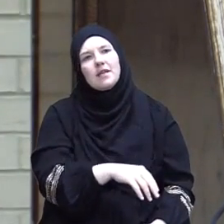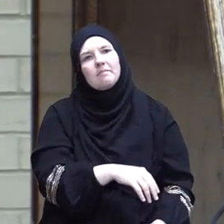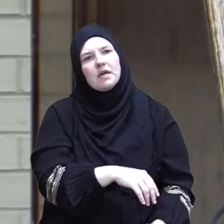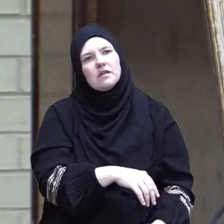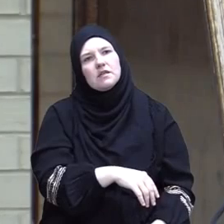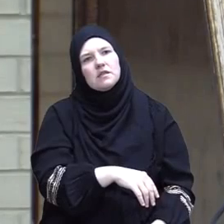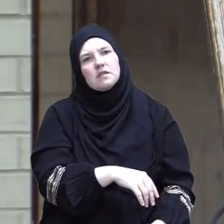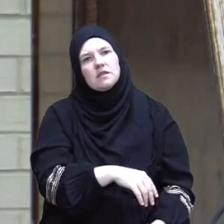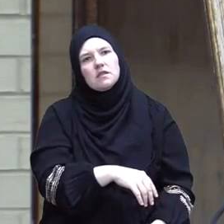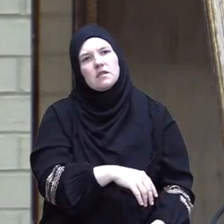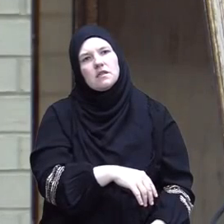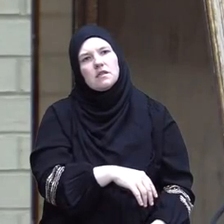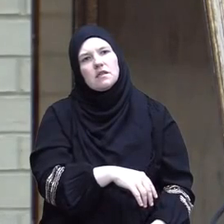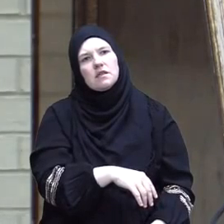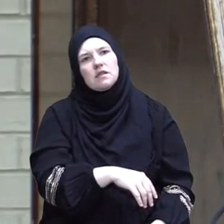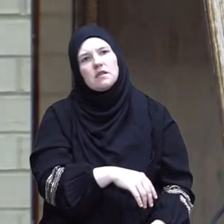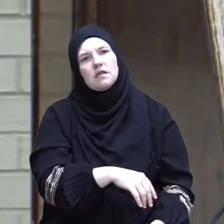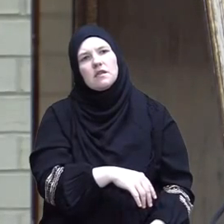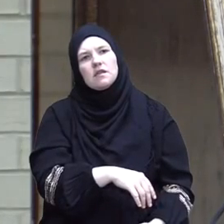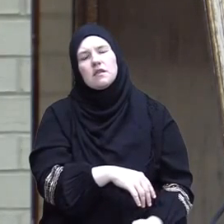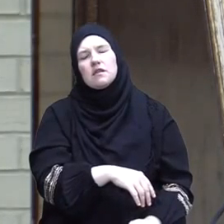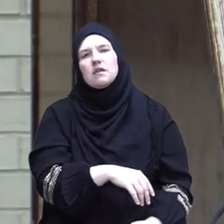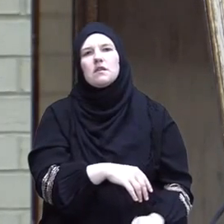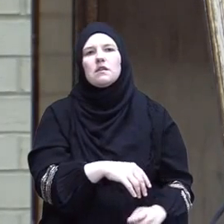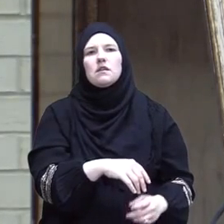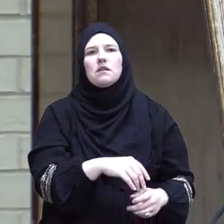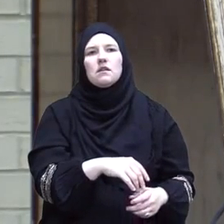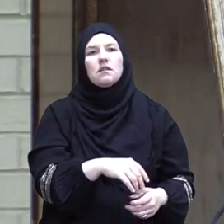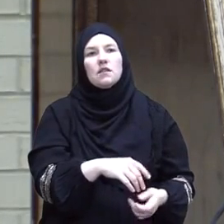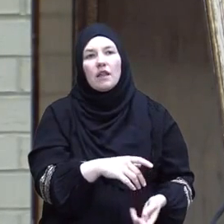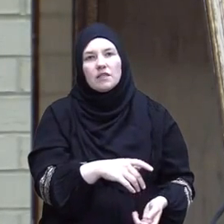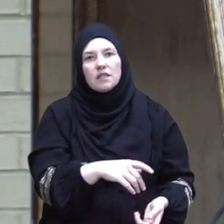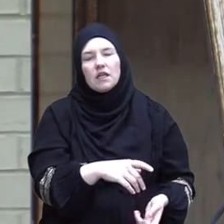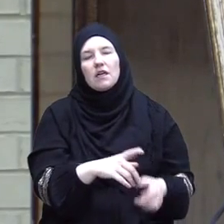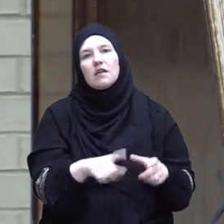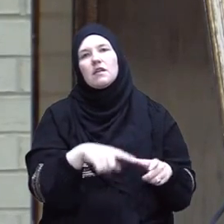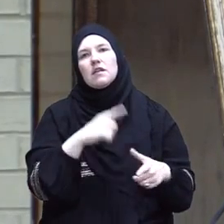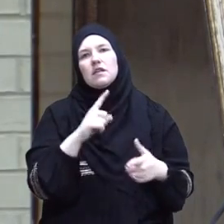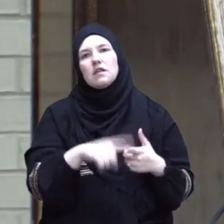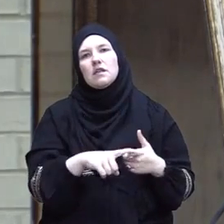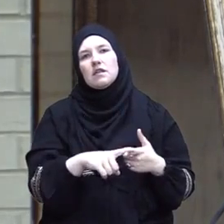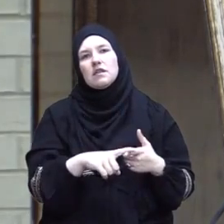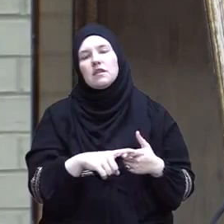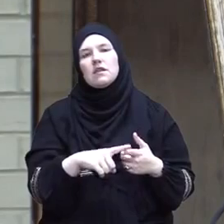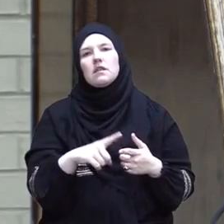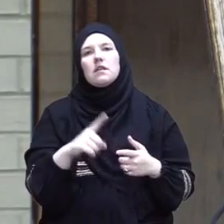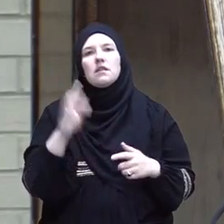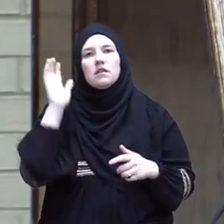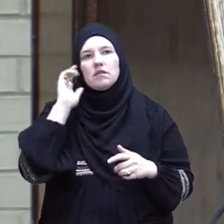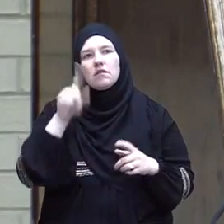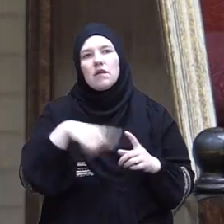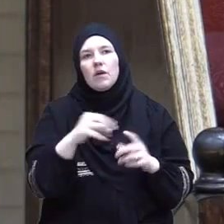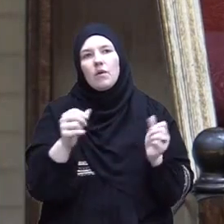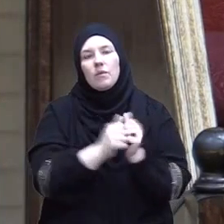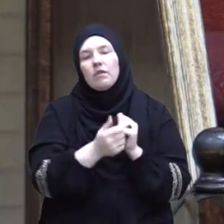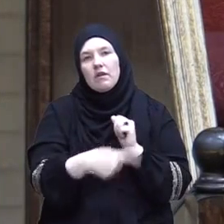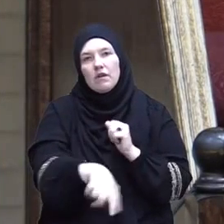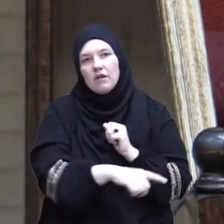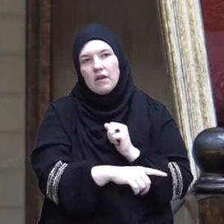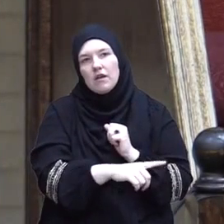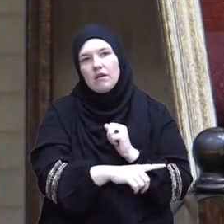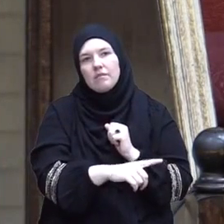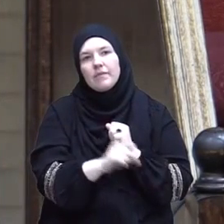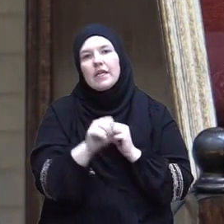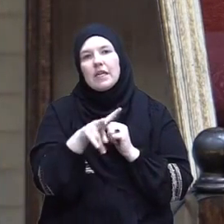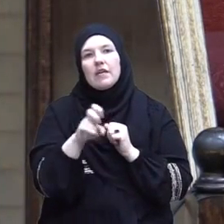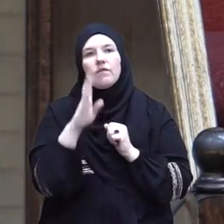why? Because Allah ordered Adam into paradise first. And with him,